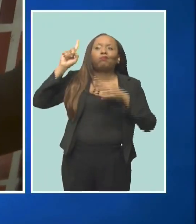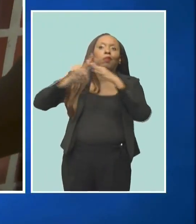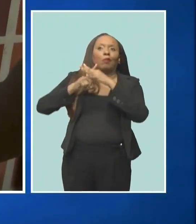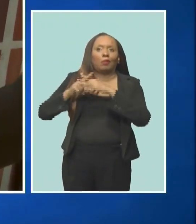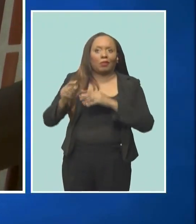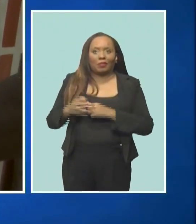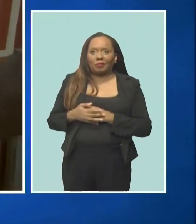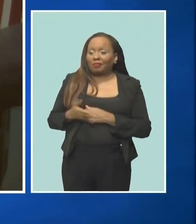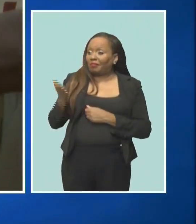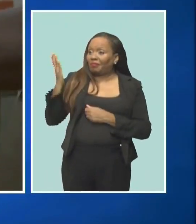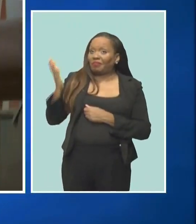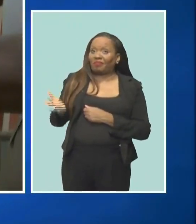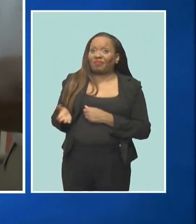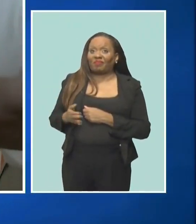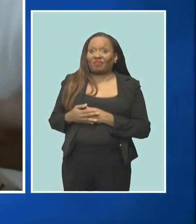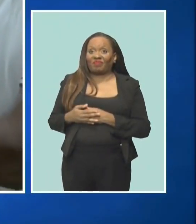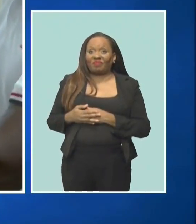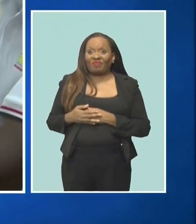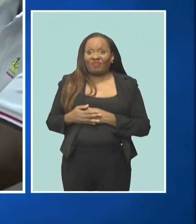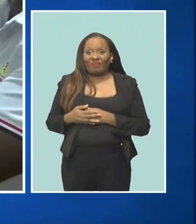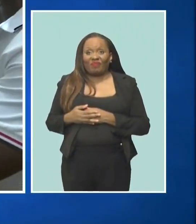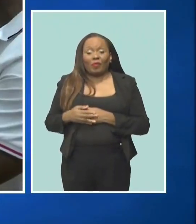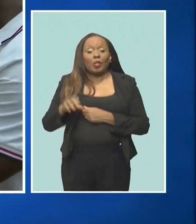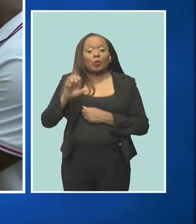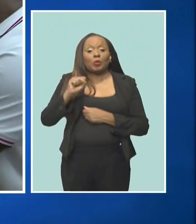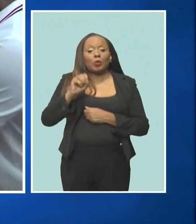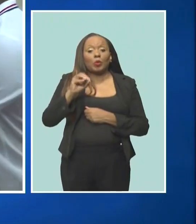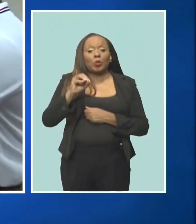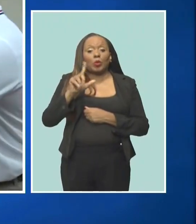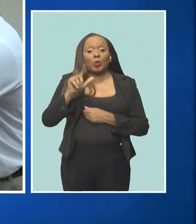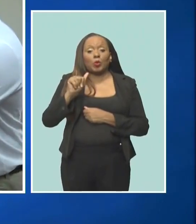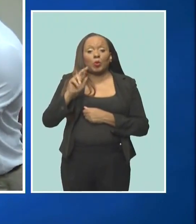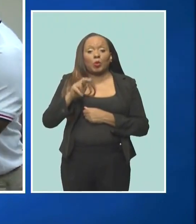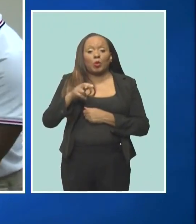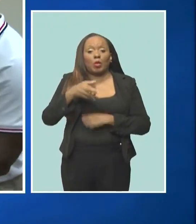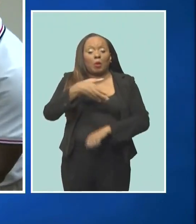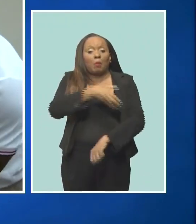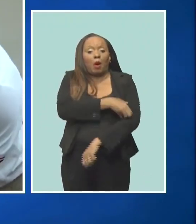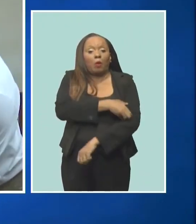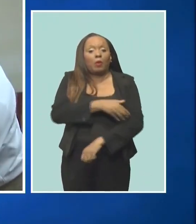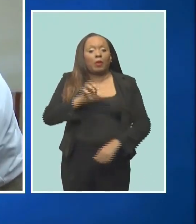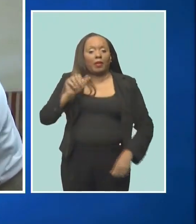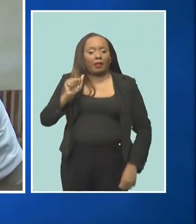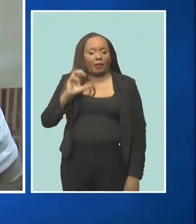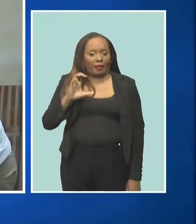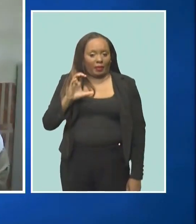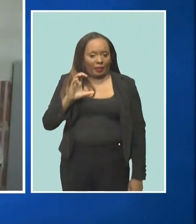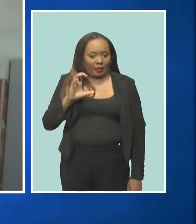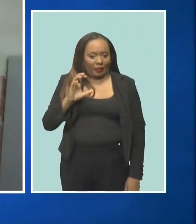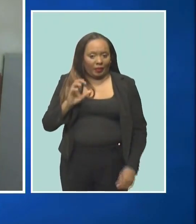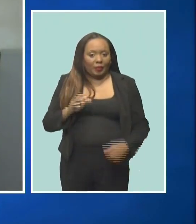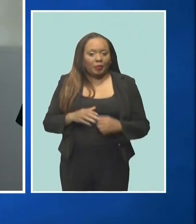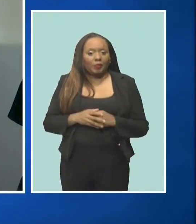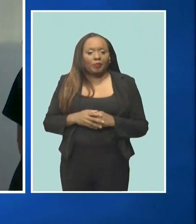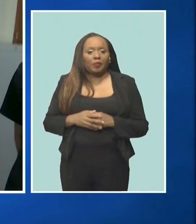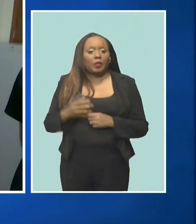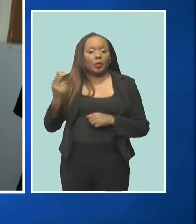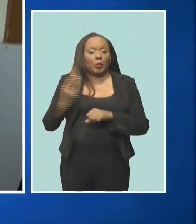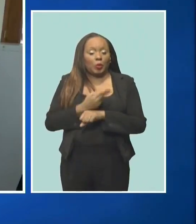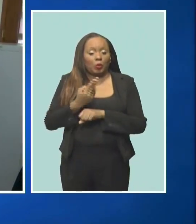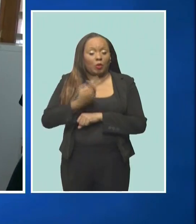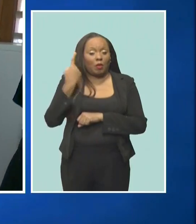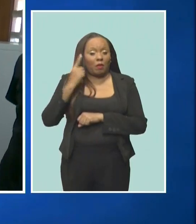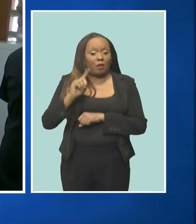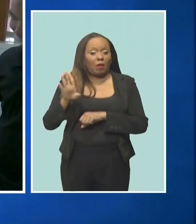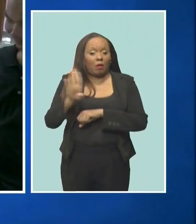introducing solar-powered air conditioning units in Barbados. Managing Director George Connolly says the technology is useful for